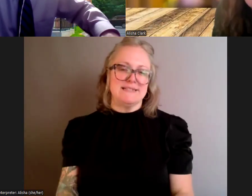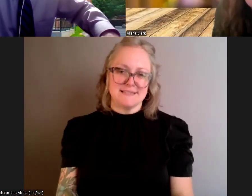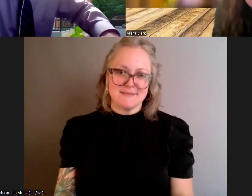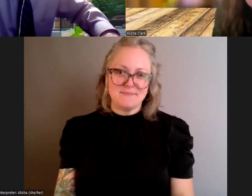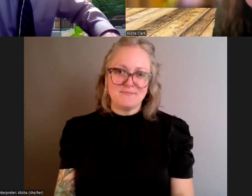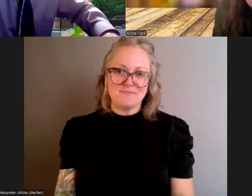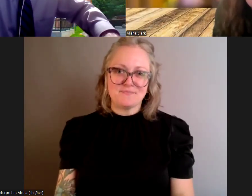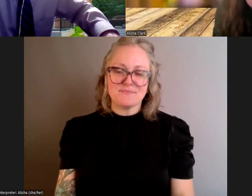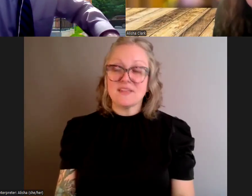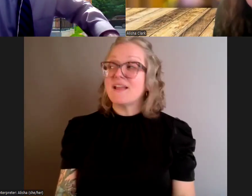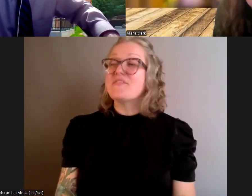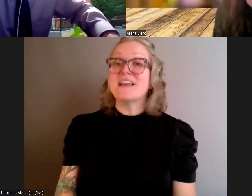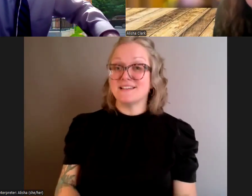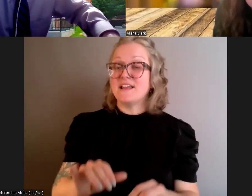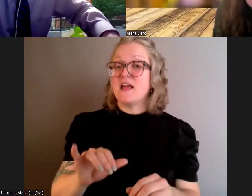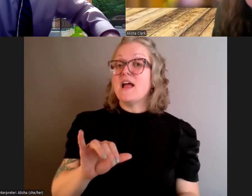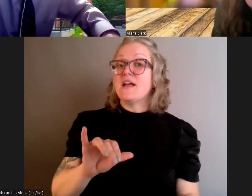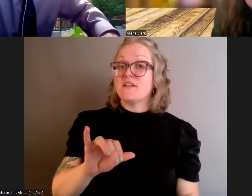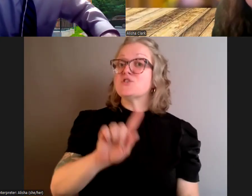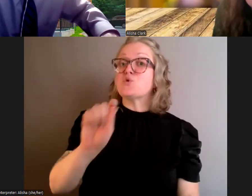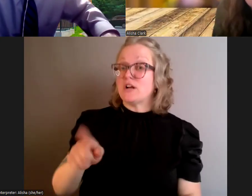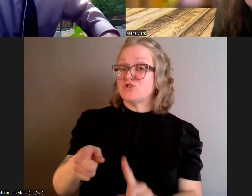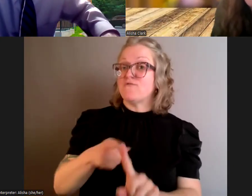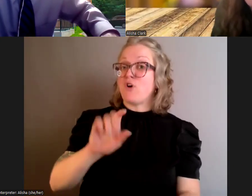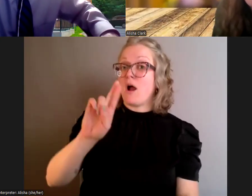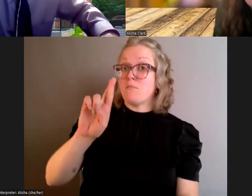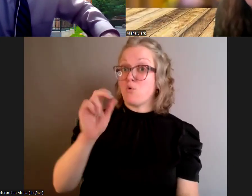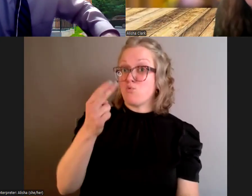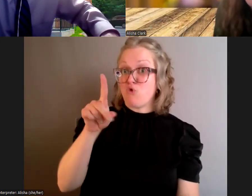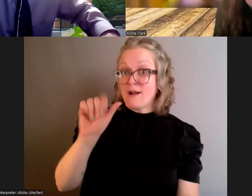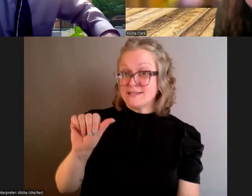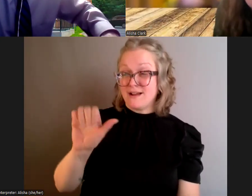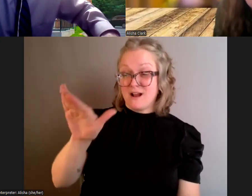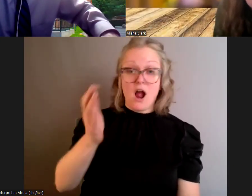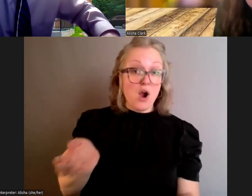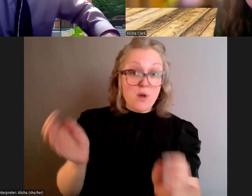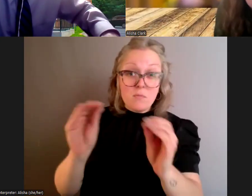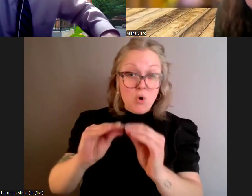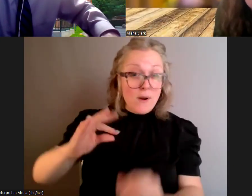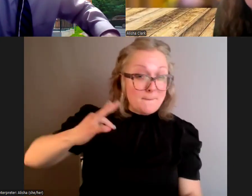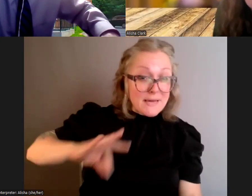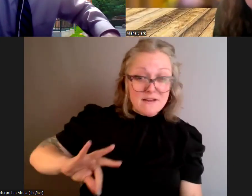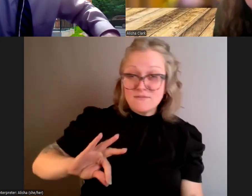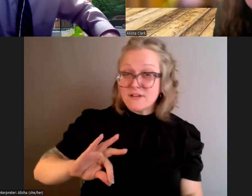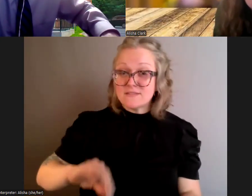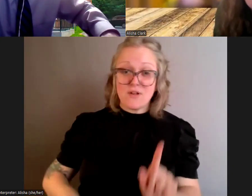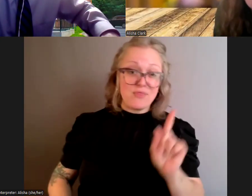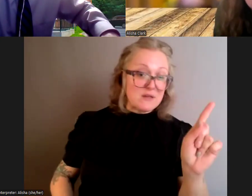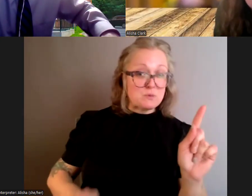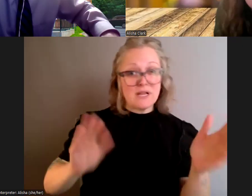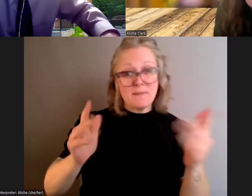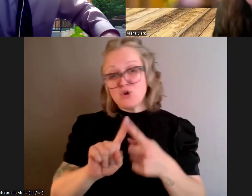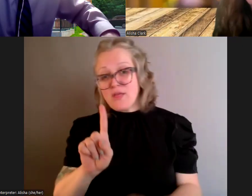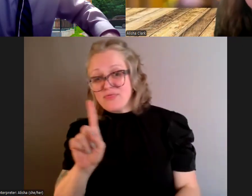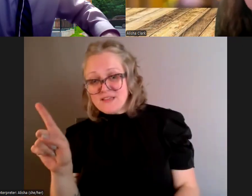And the same question comes from Rhonda. Are there more benefits to one over the other? And referring